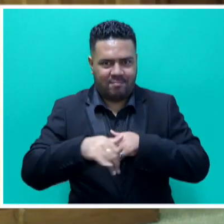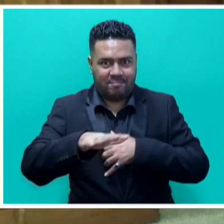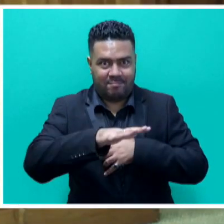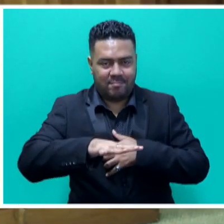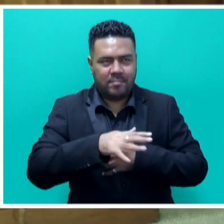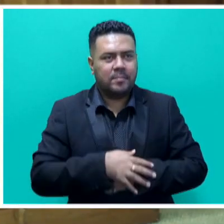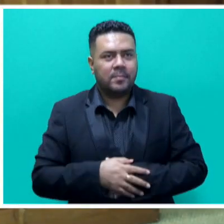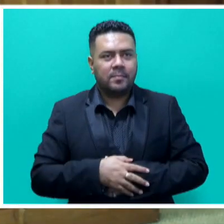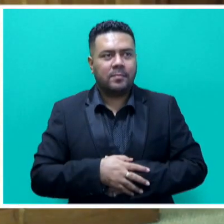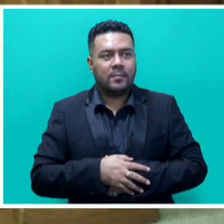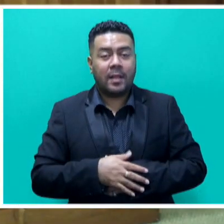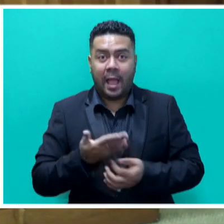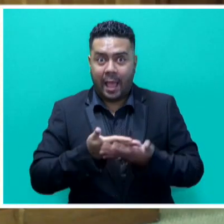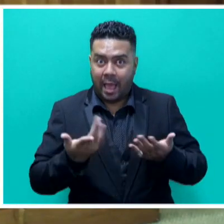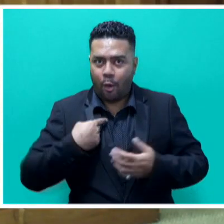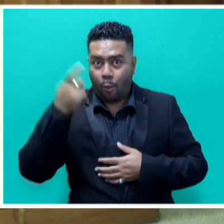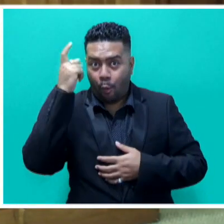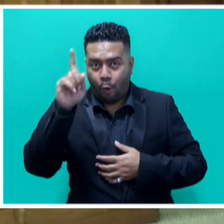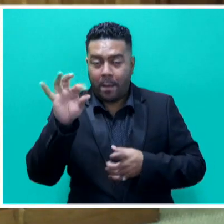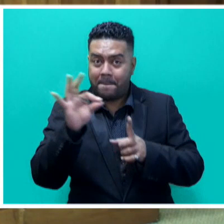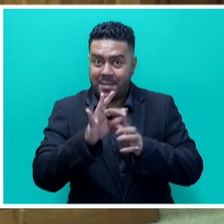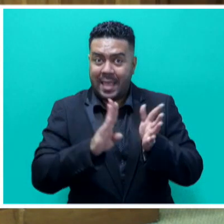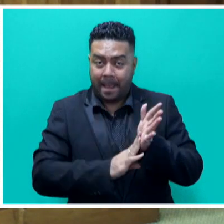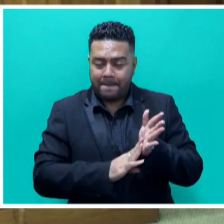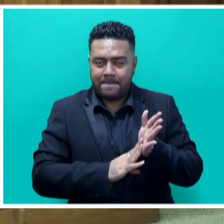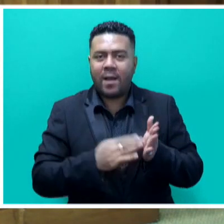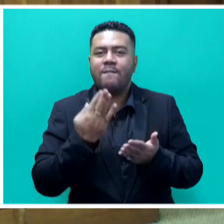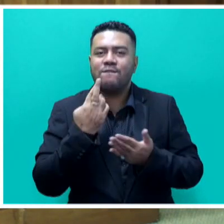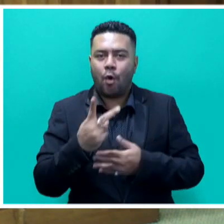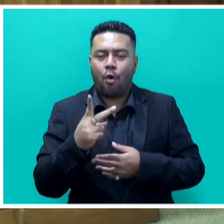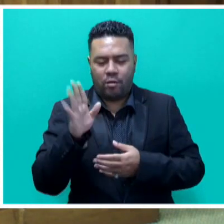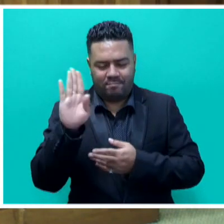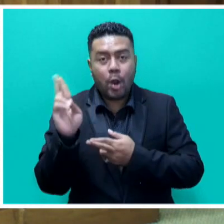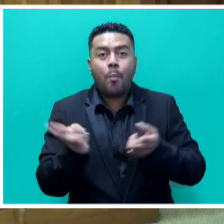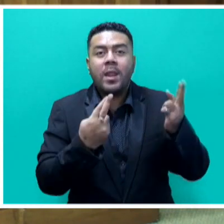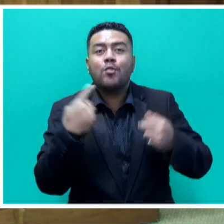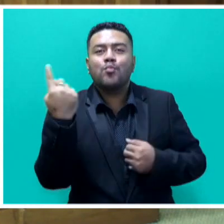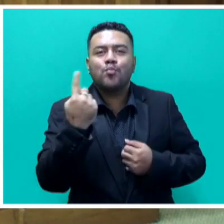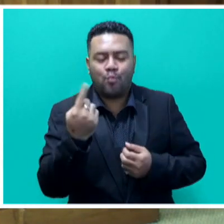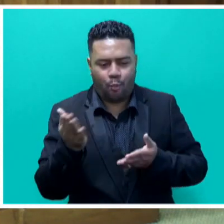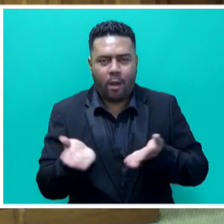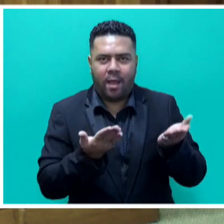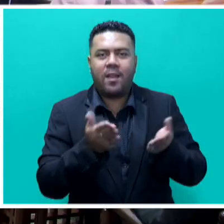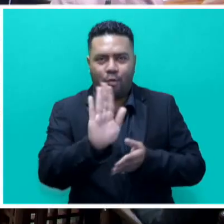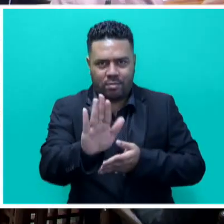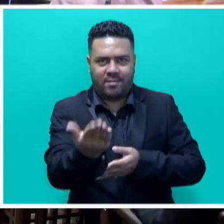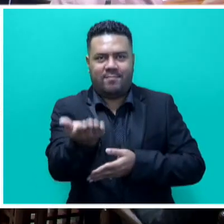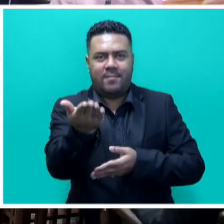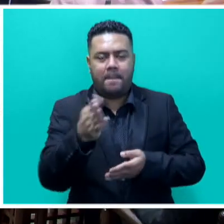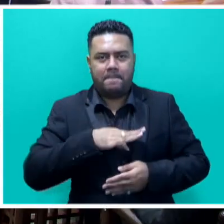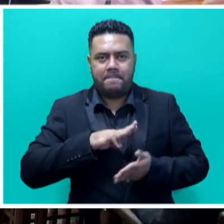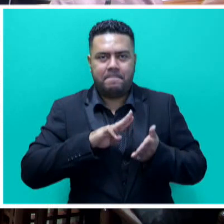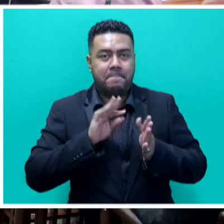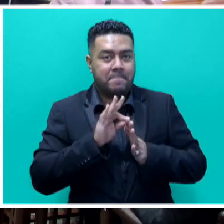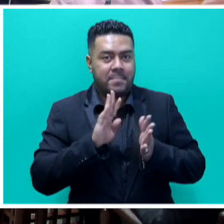I now call upon the Honourable Prime Minister for his nomination. You have the floor, sir.